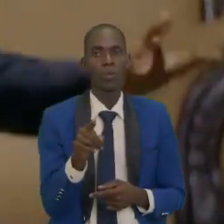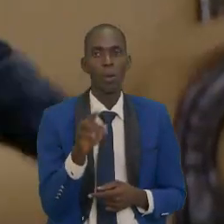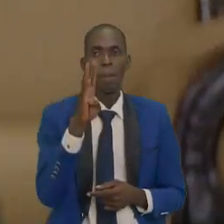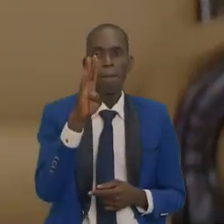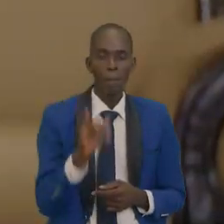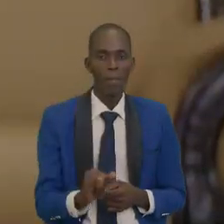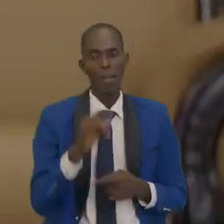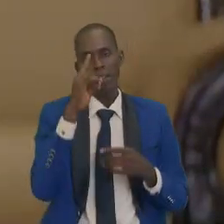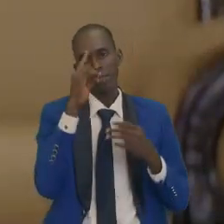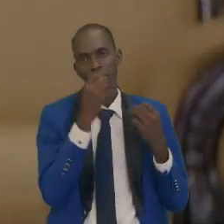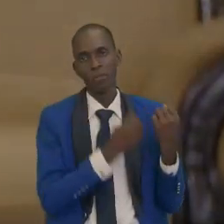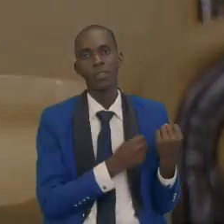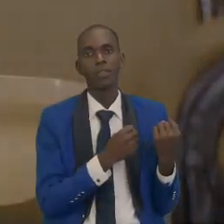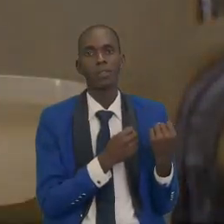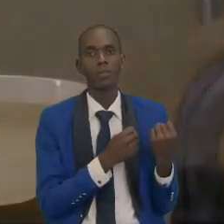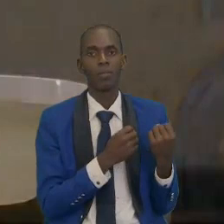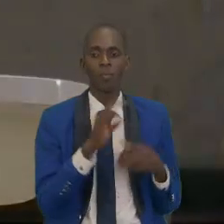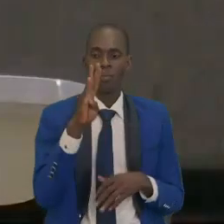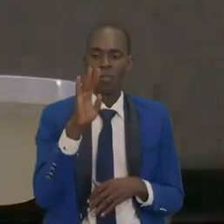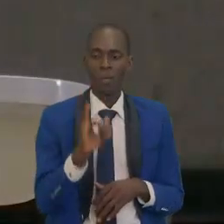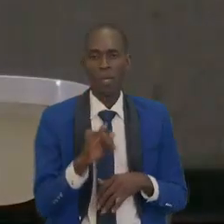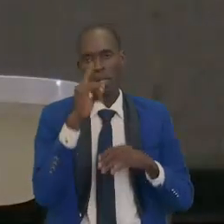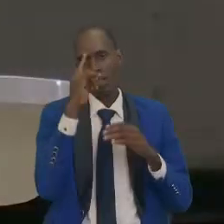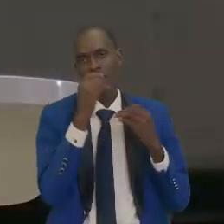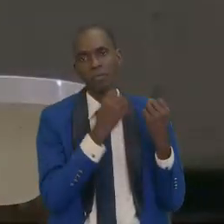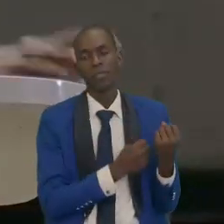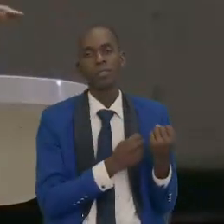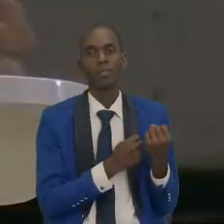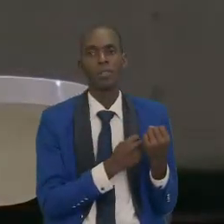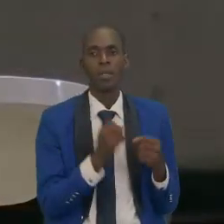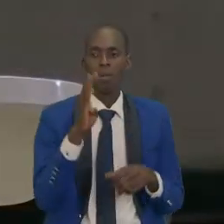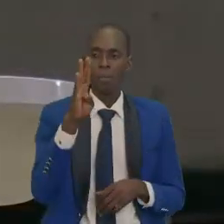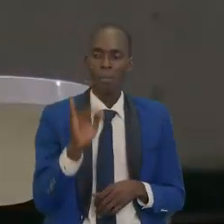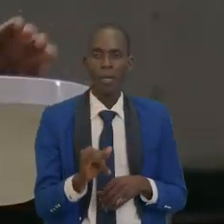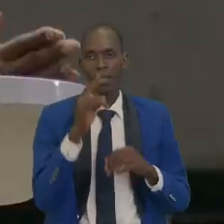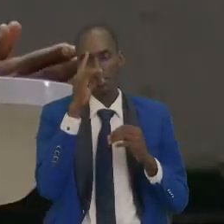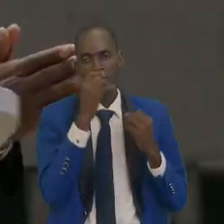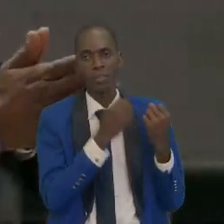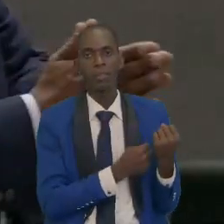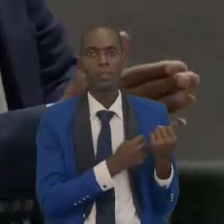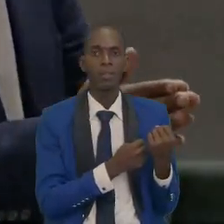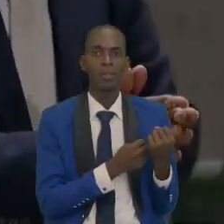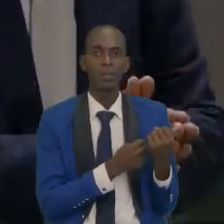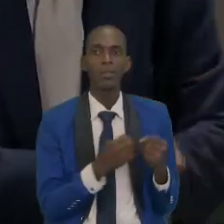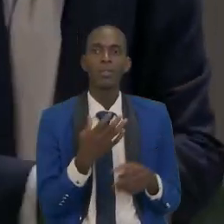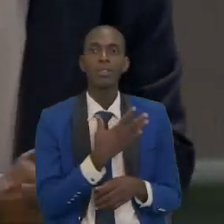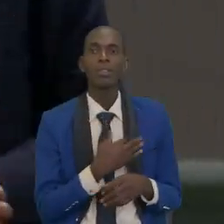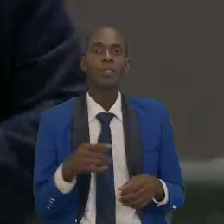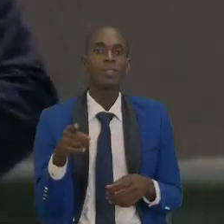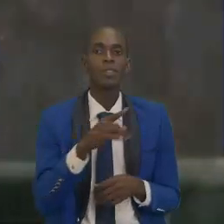faith by faith by faith and you